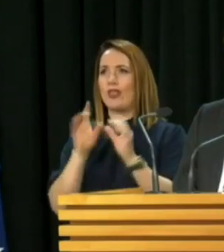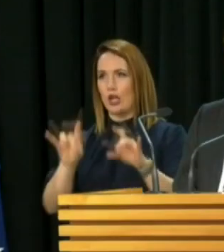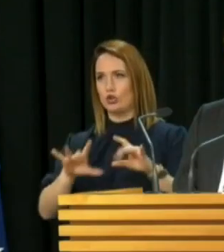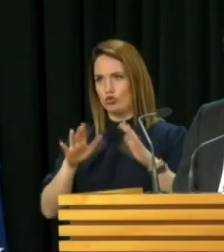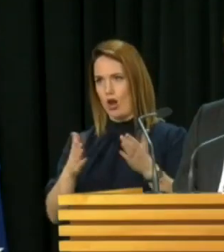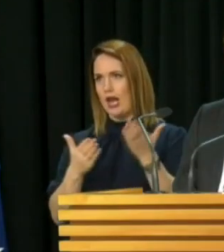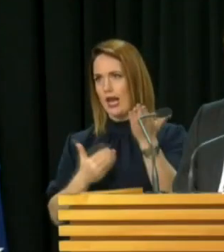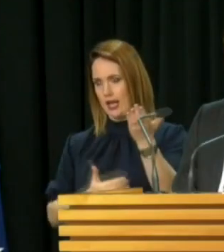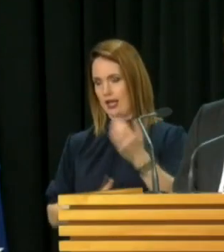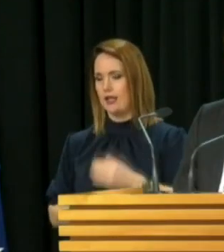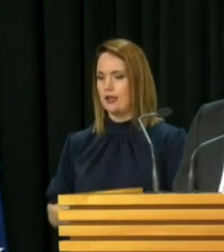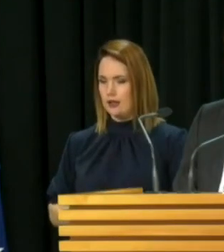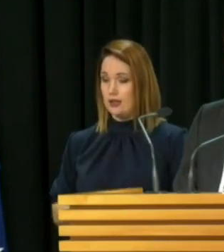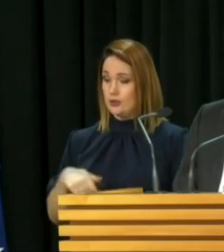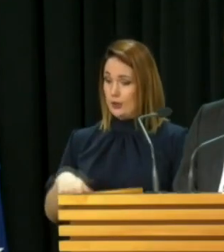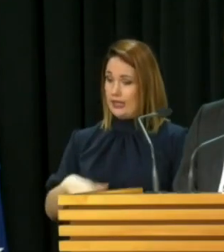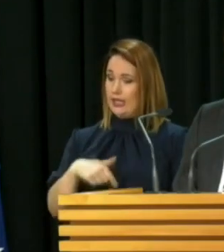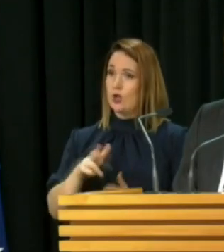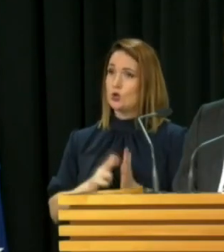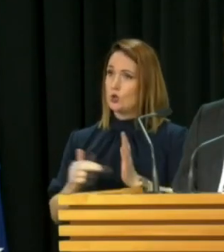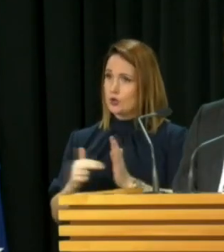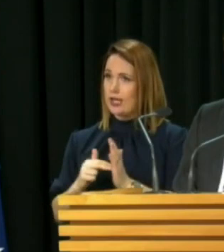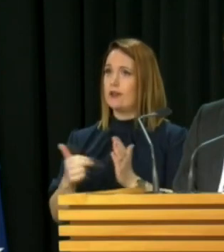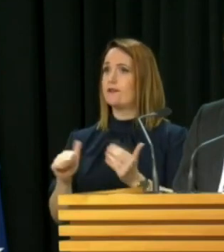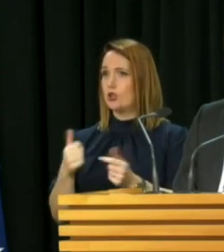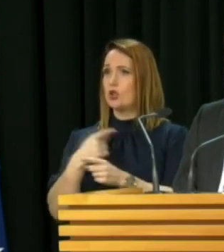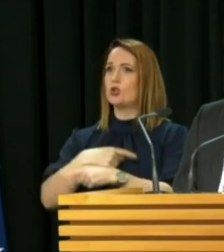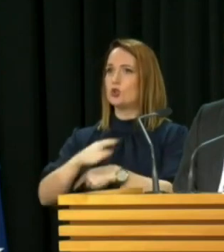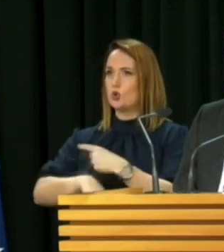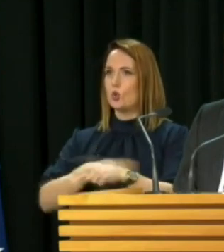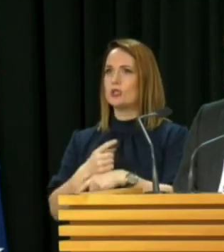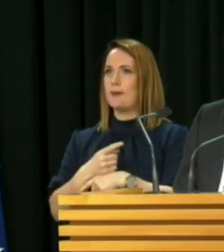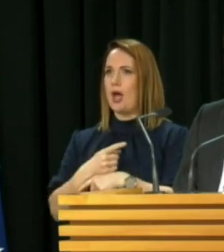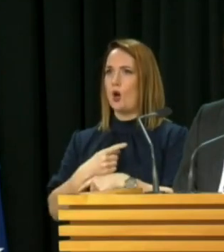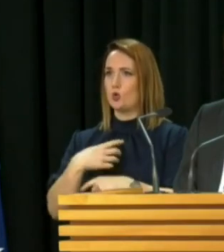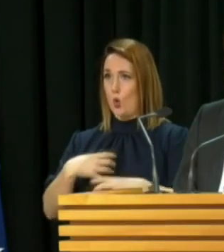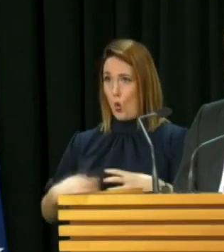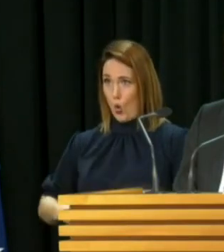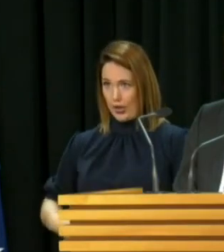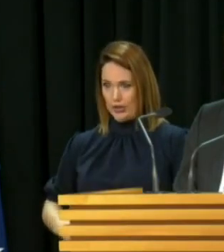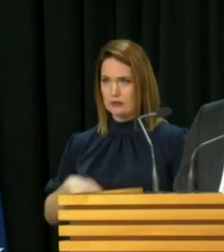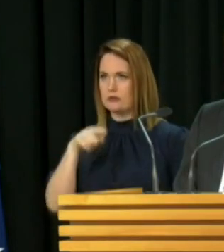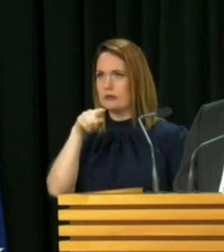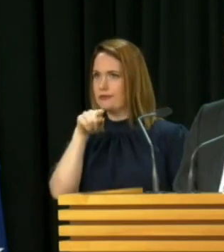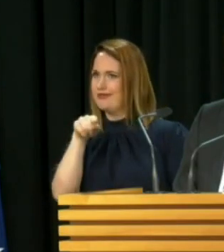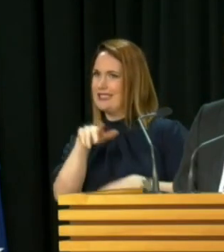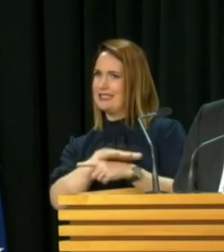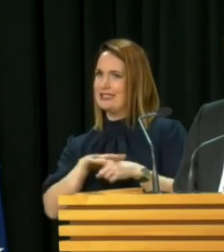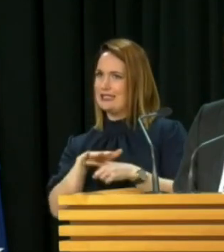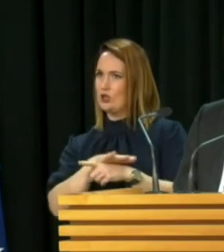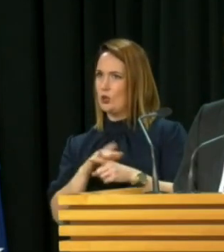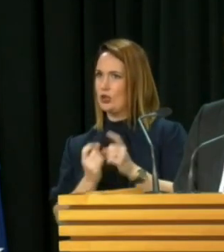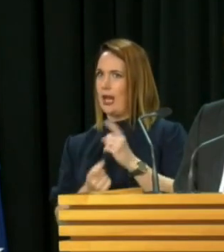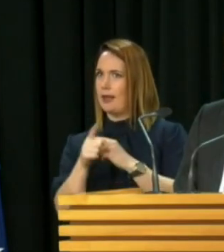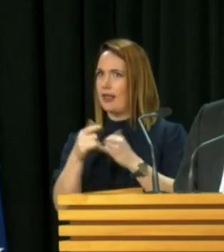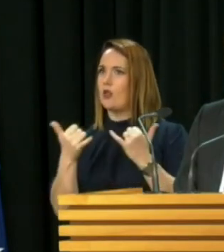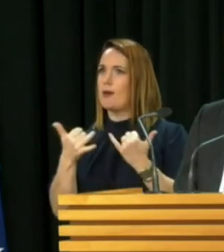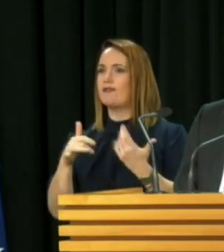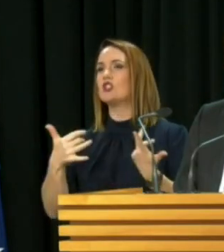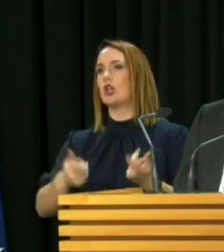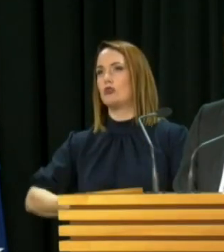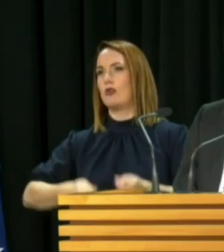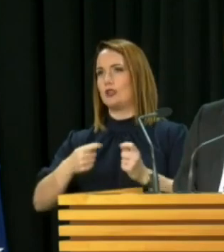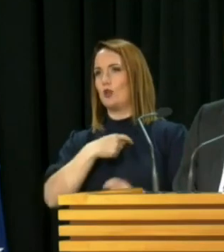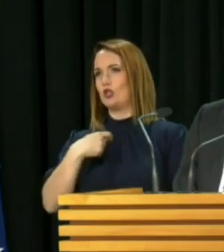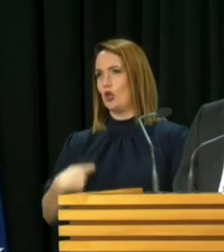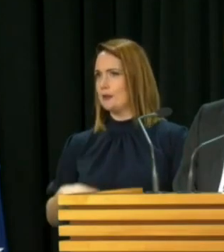We have raised as a government the issue of organ transplantation with China, and we have sought updates